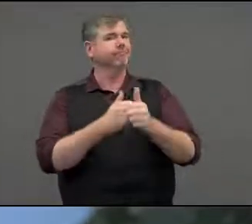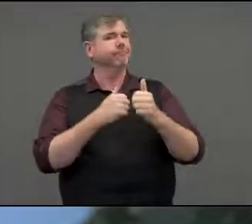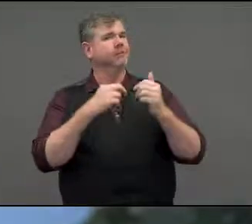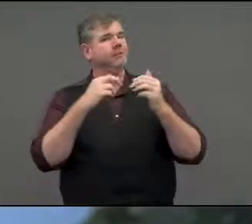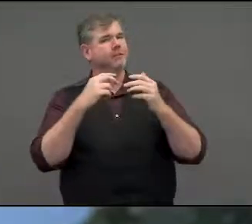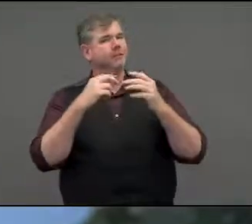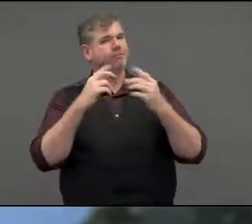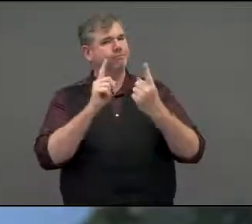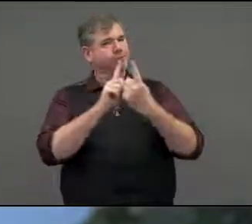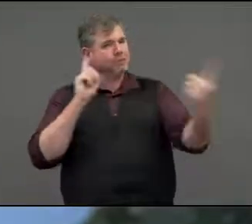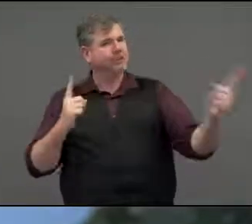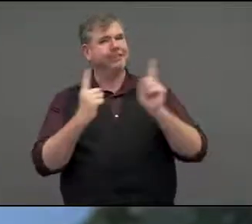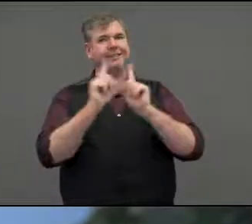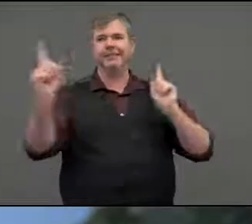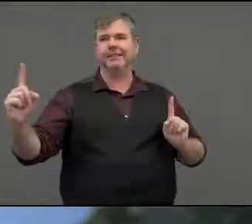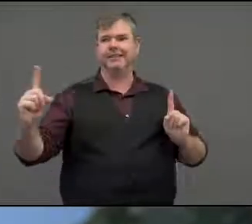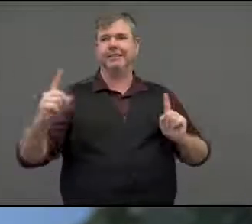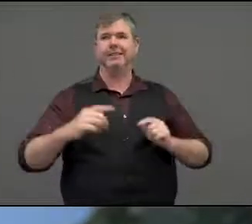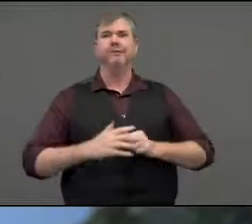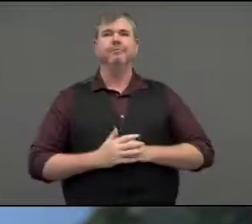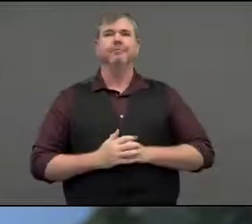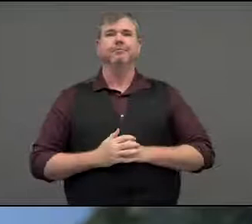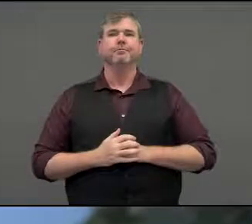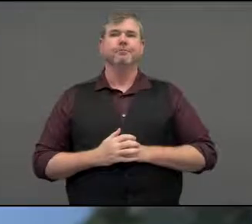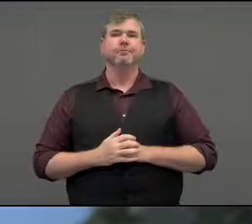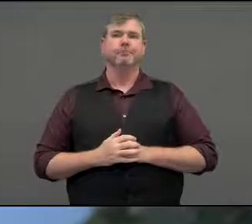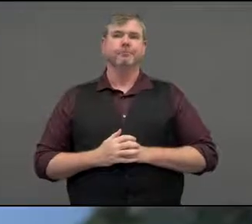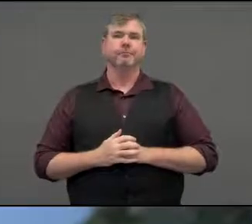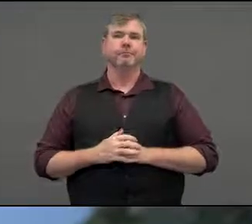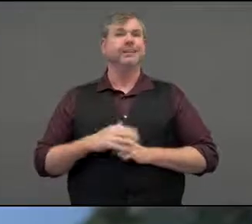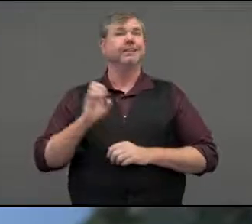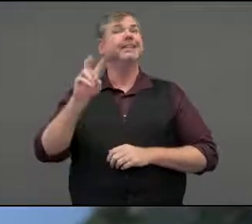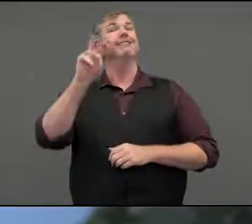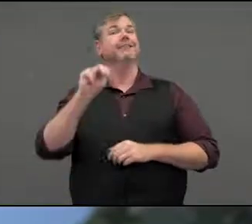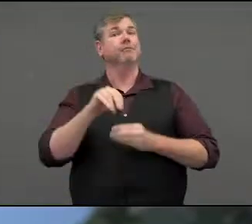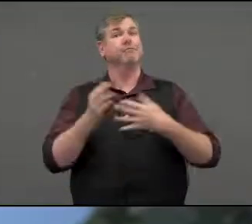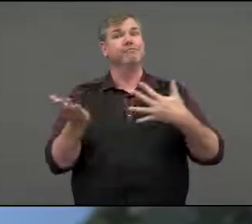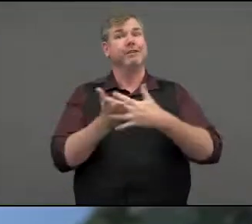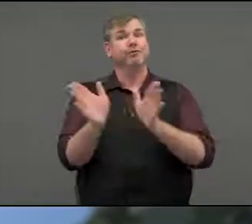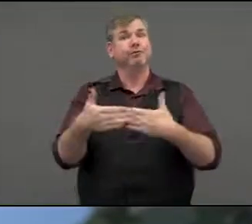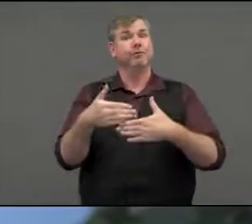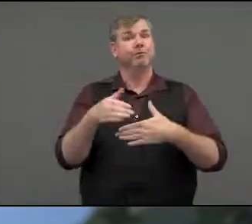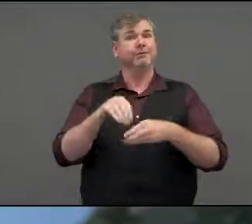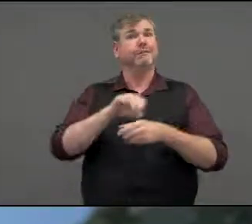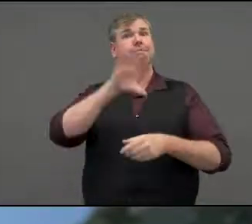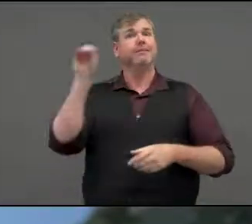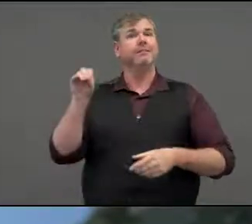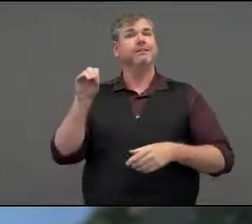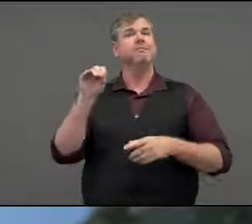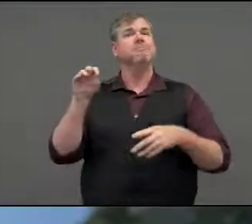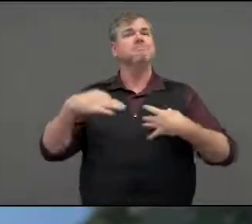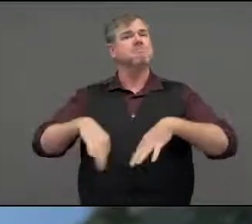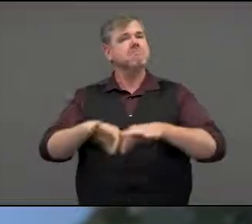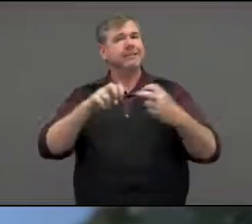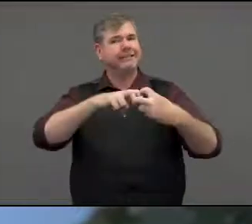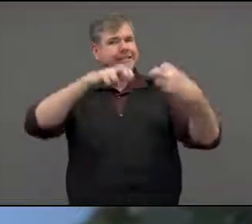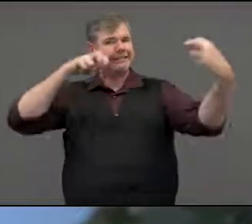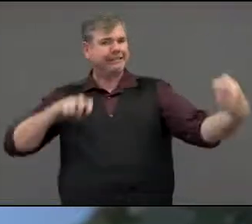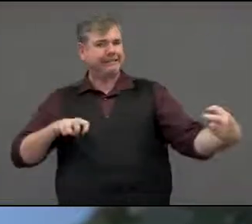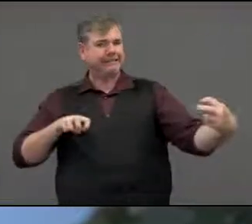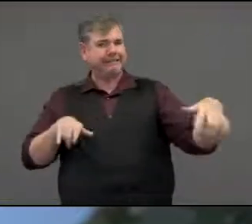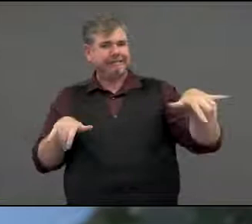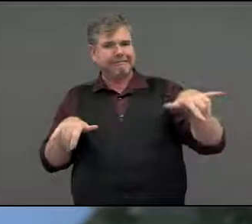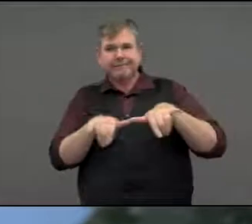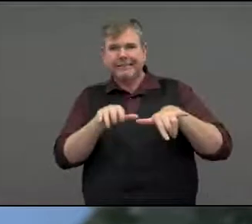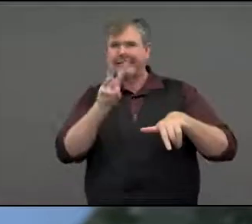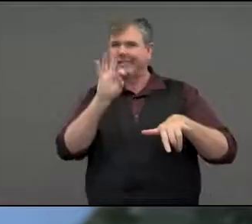at least 6 feet from other people who are in that room. You shouldn't be congregating. Those surfaces and so forth in that break room